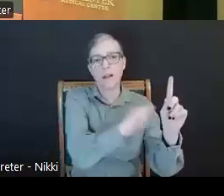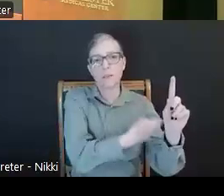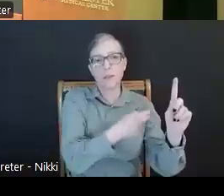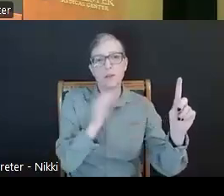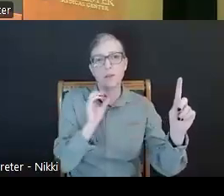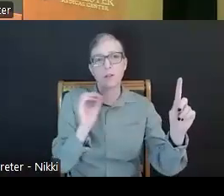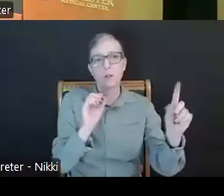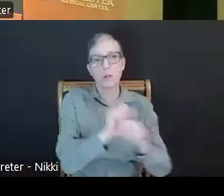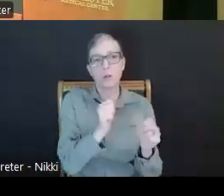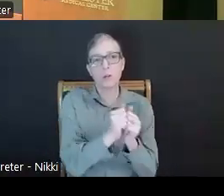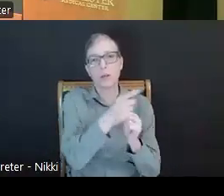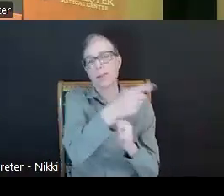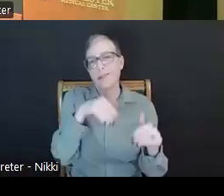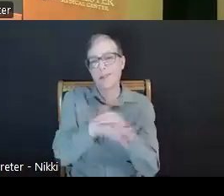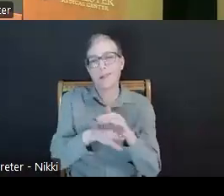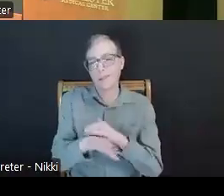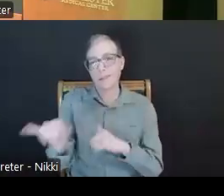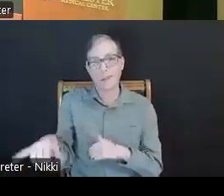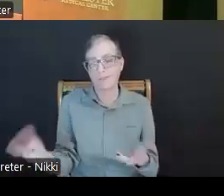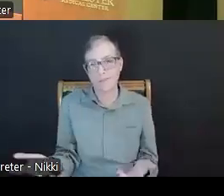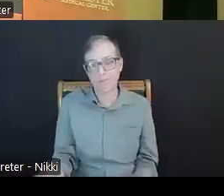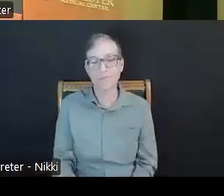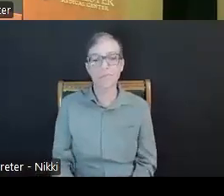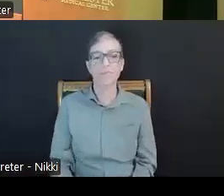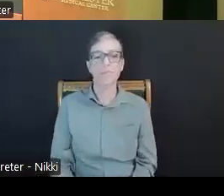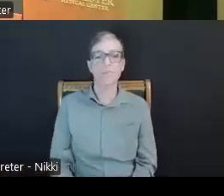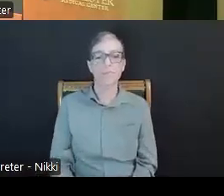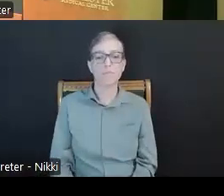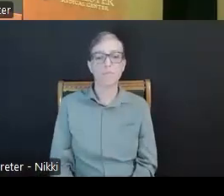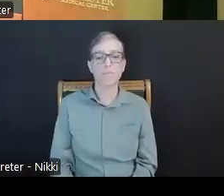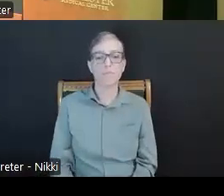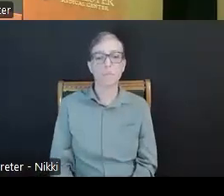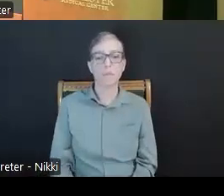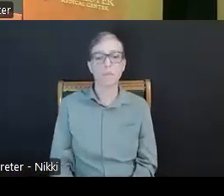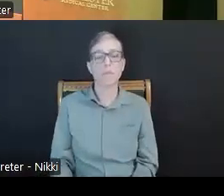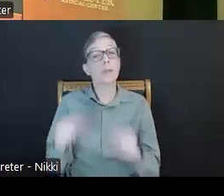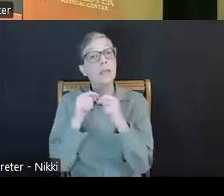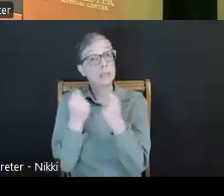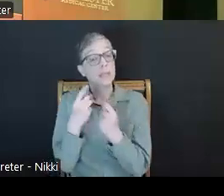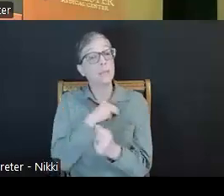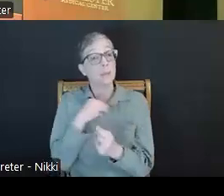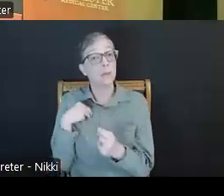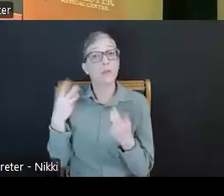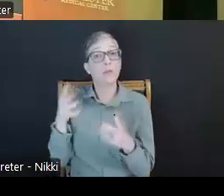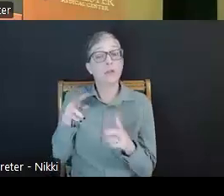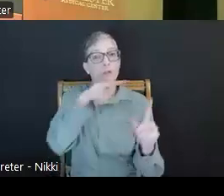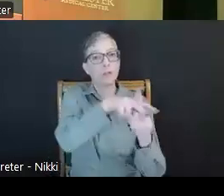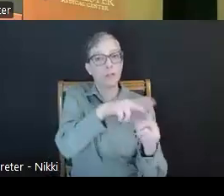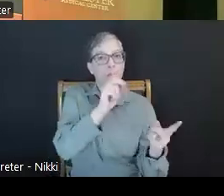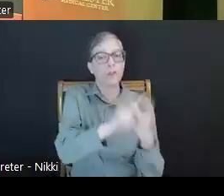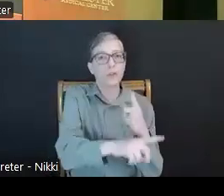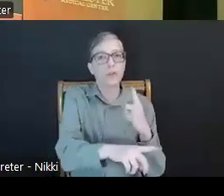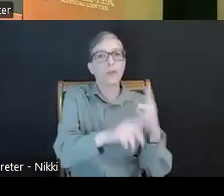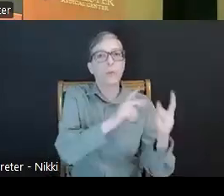work with, has access to it. And also because team members are assigned to patients after they get to a bed, not